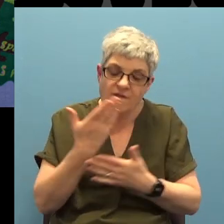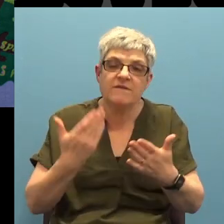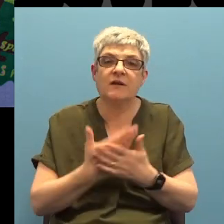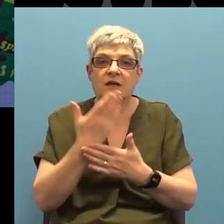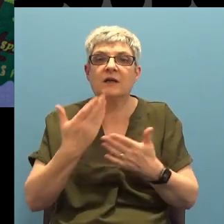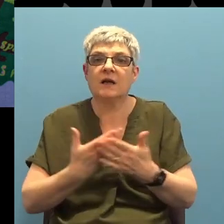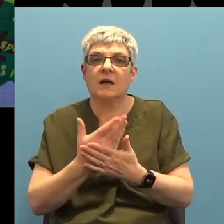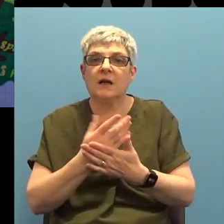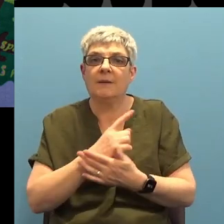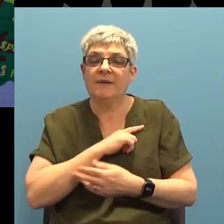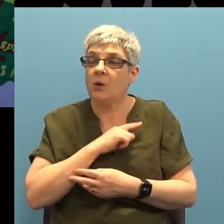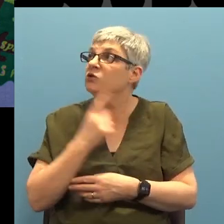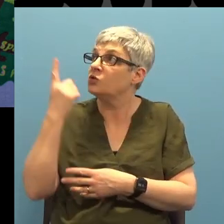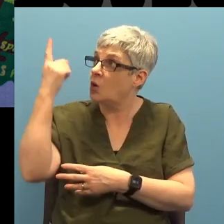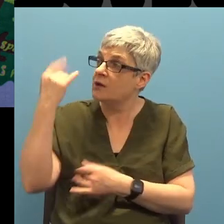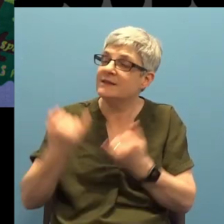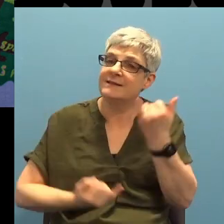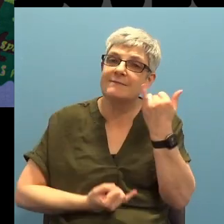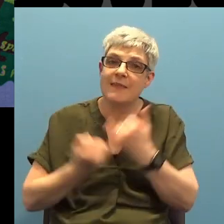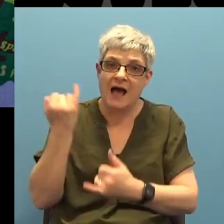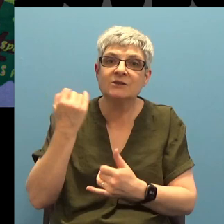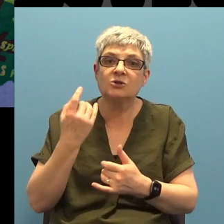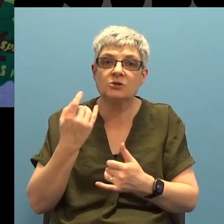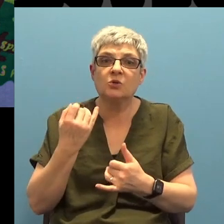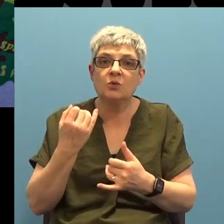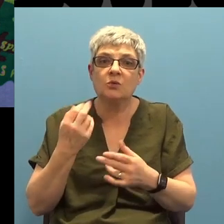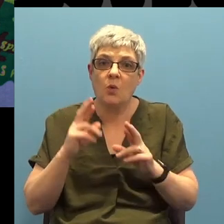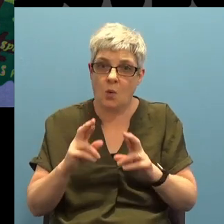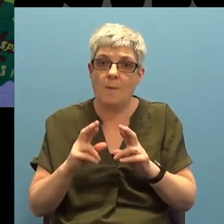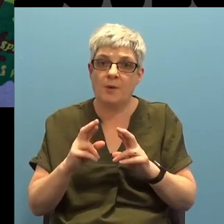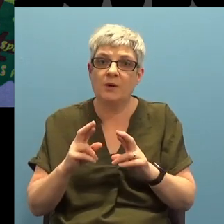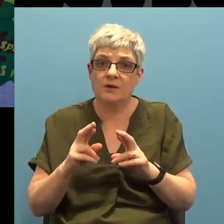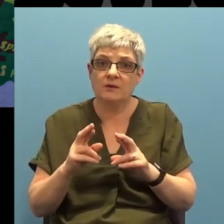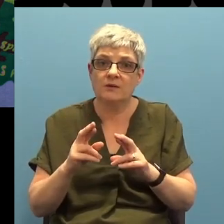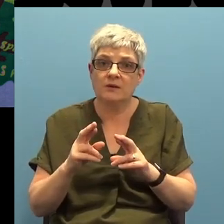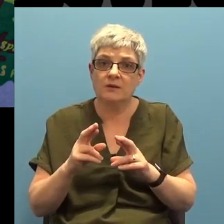Because God is his last hope, folks. That's what he said to me.